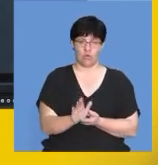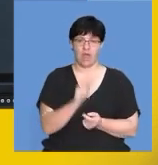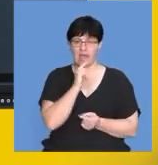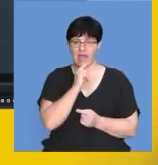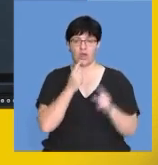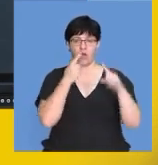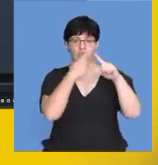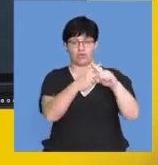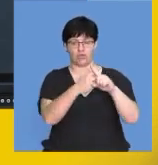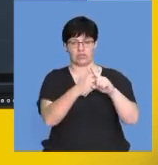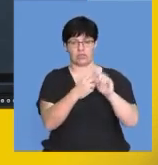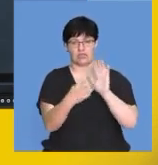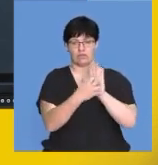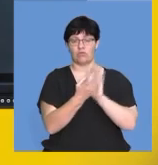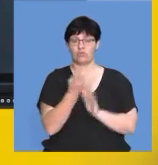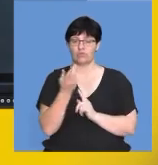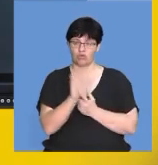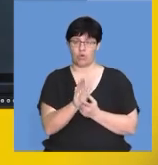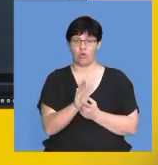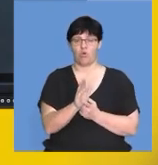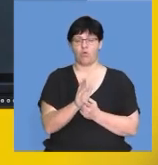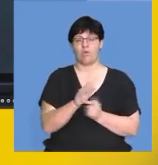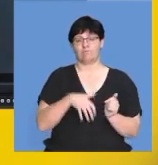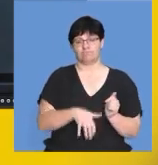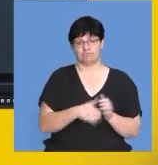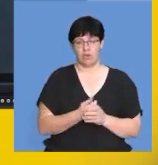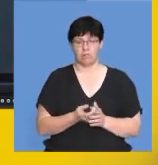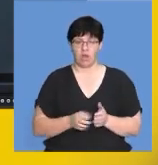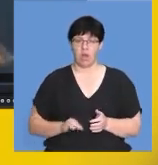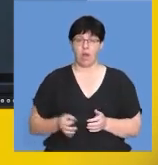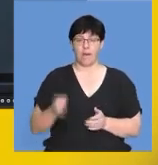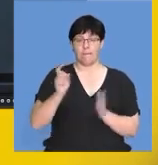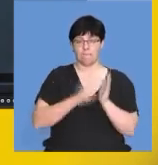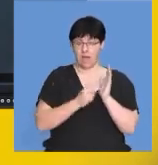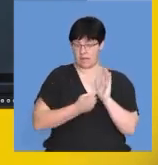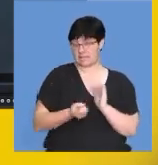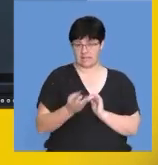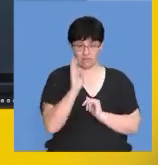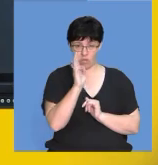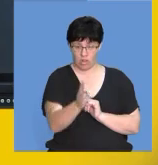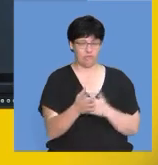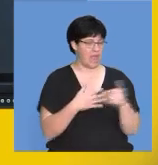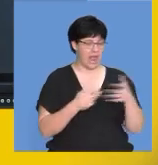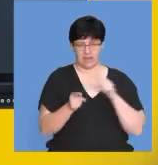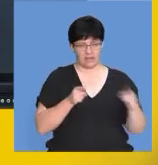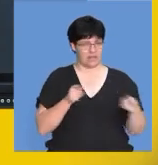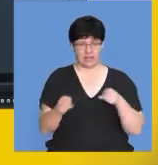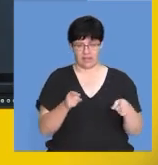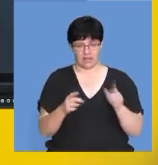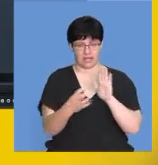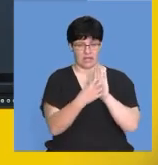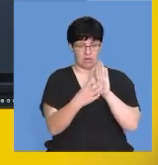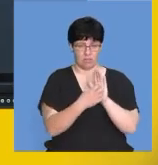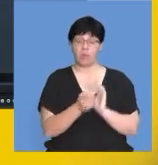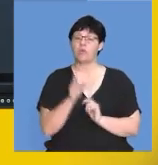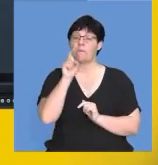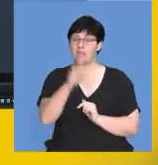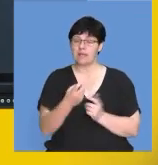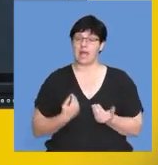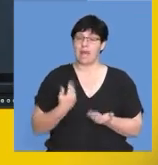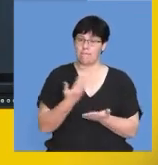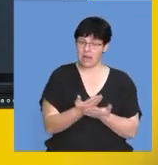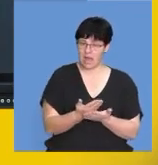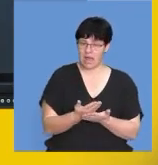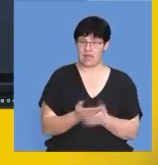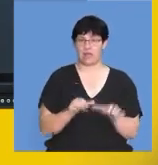cross diagram to show fertilization. You would be rewarded the marks for whichever diagram you choose, provided that you've done and applied the